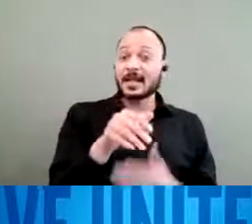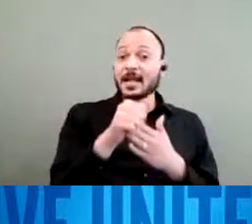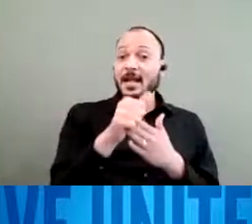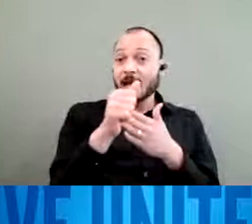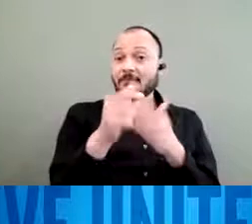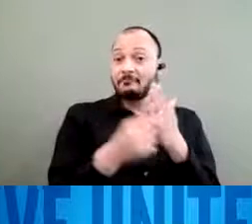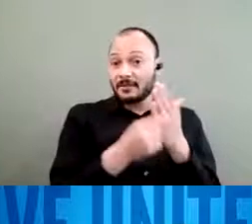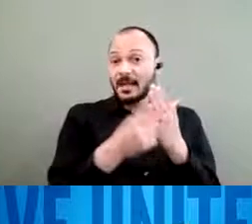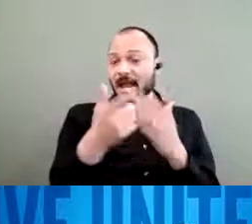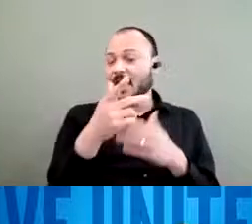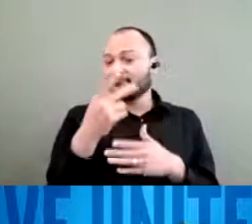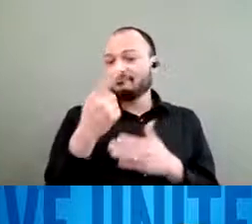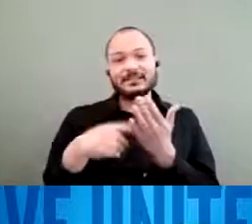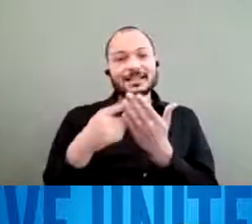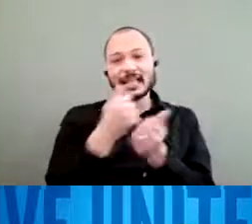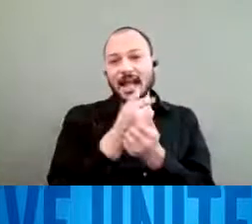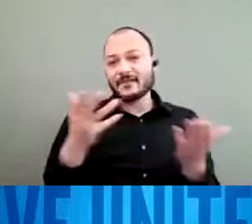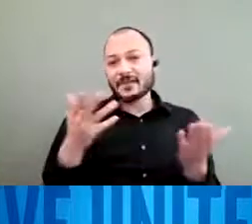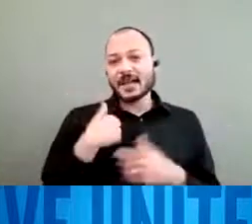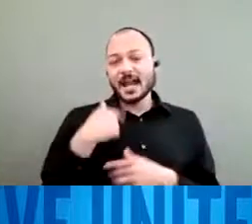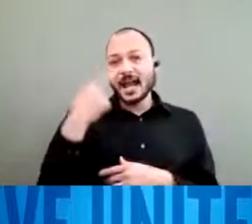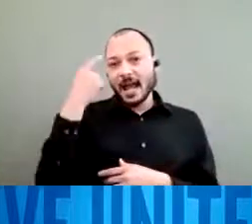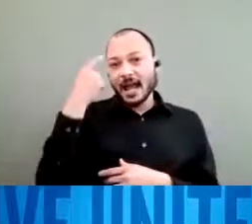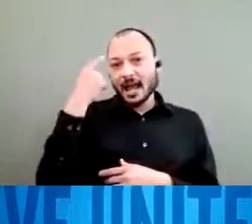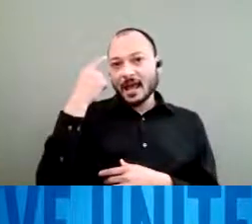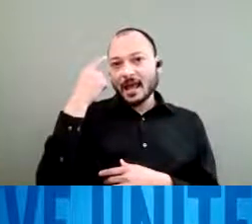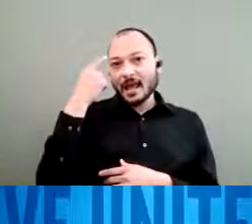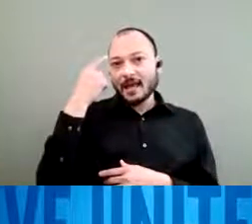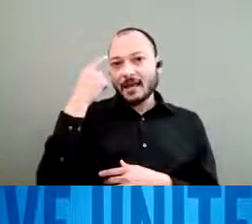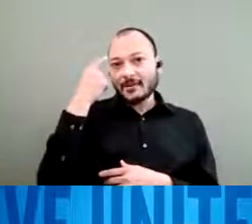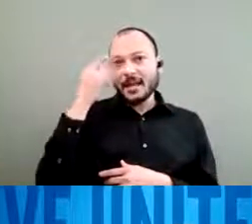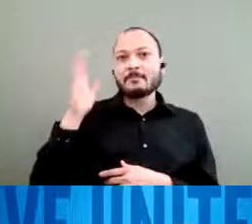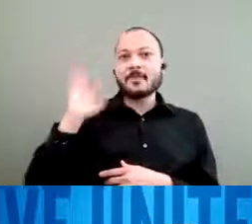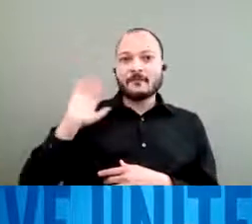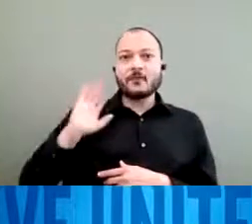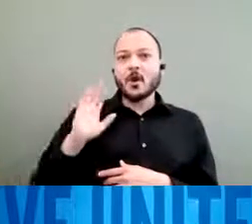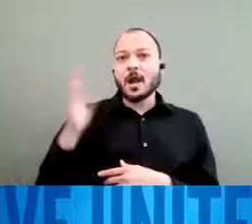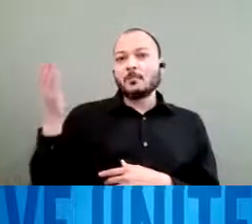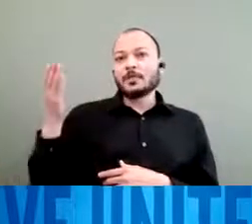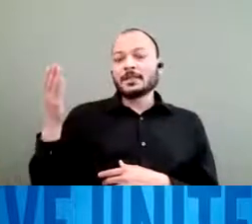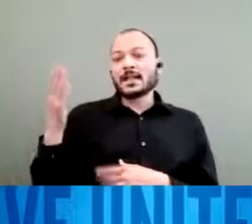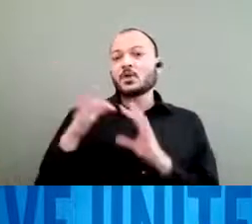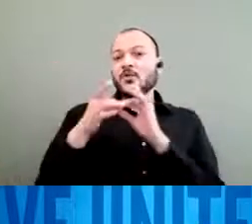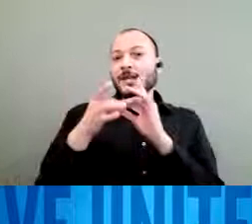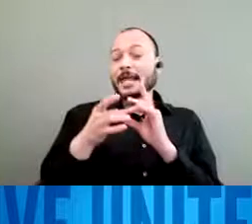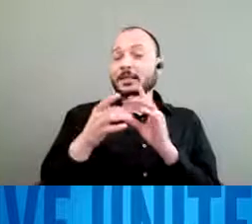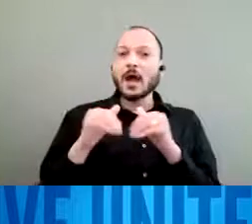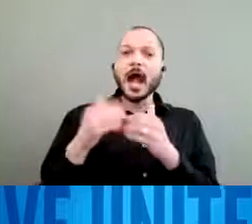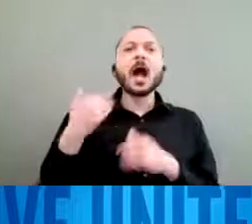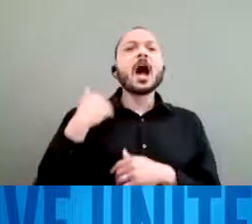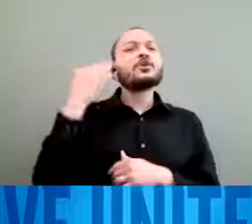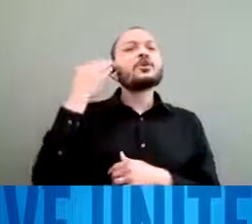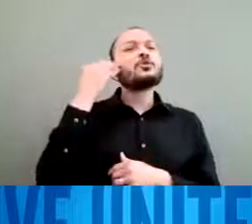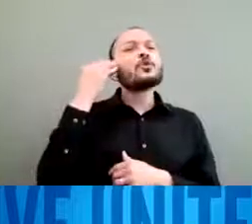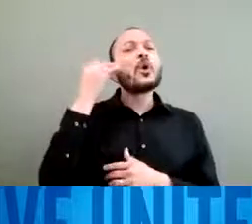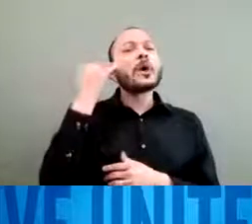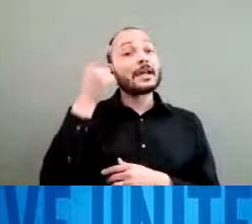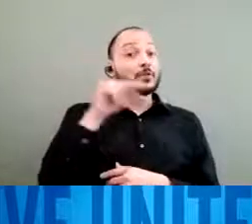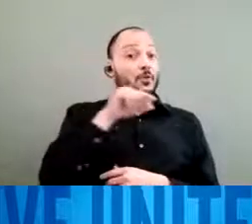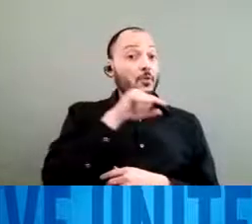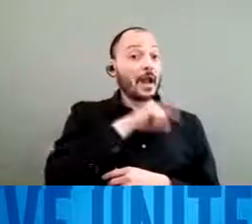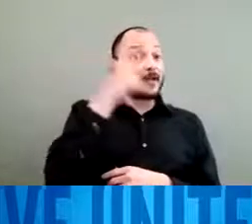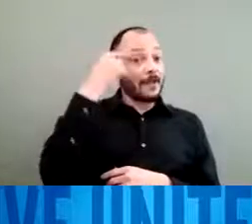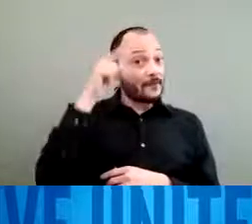I believe it was our Betsetic presenter went over relating to, you know, how do you know if you qualify for an